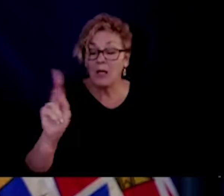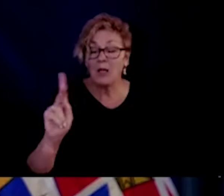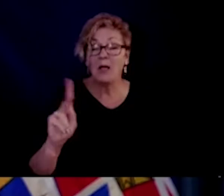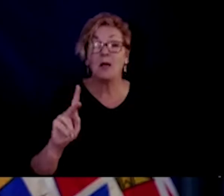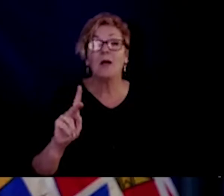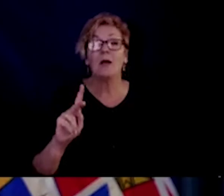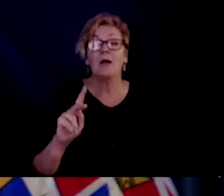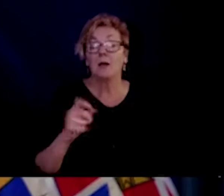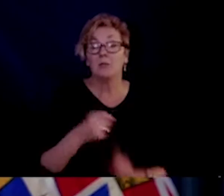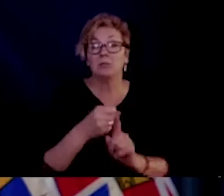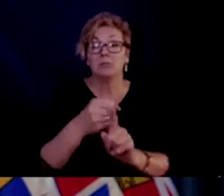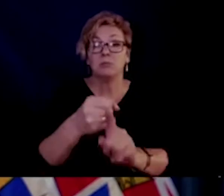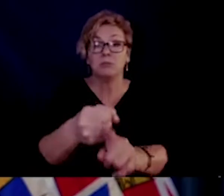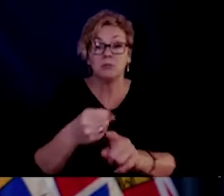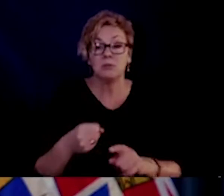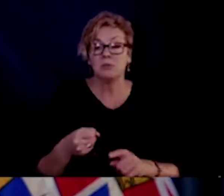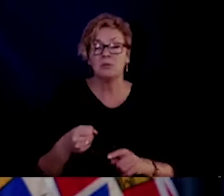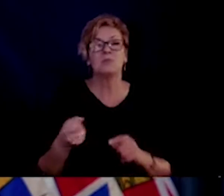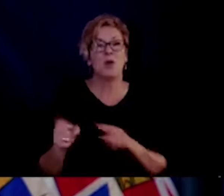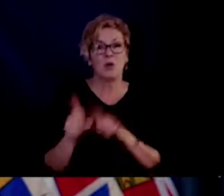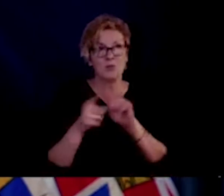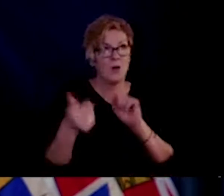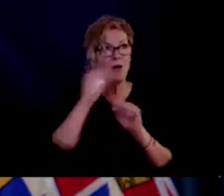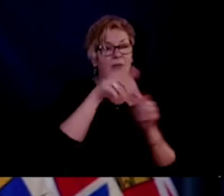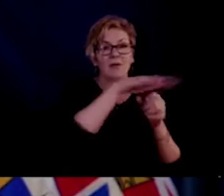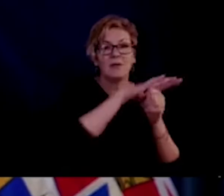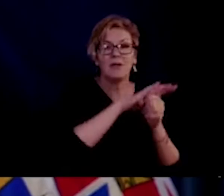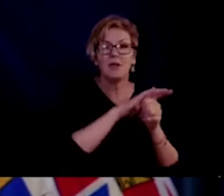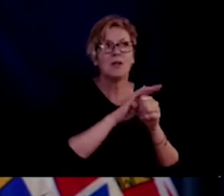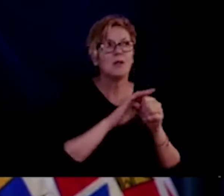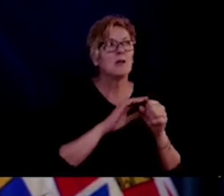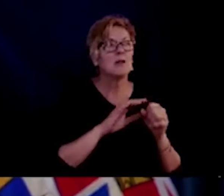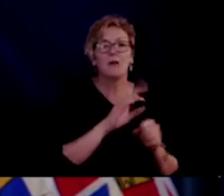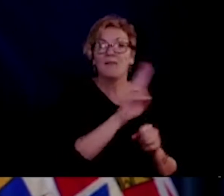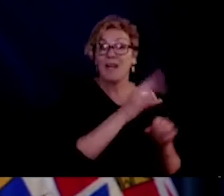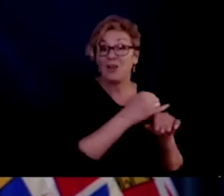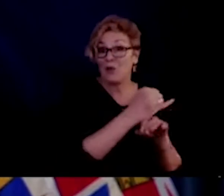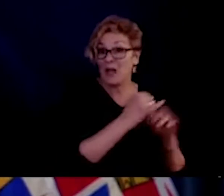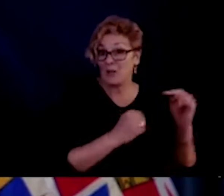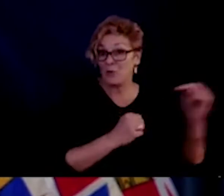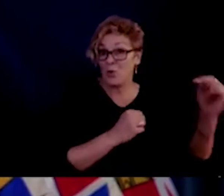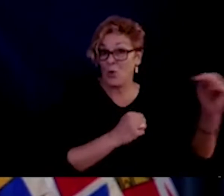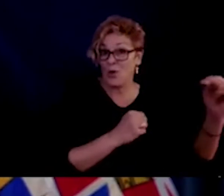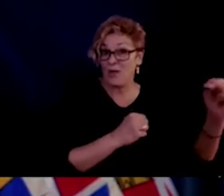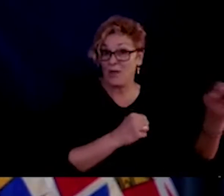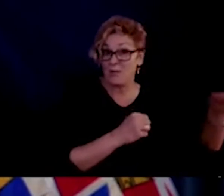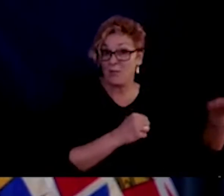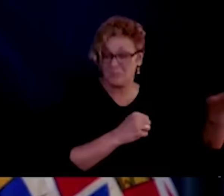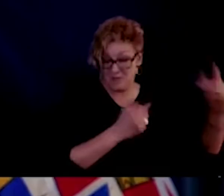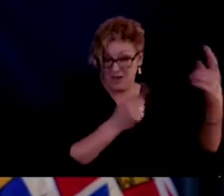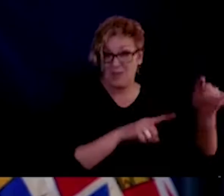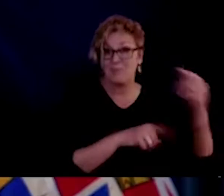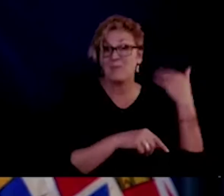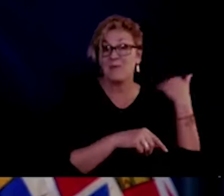seen it in different parts of the province, and we've seen an outbreak in the north of Vancouver Island. So it's not that we're out